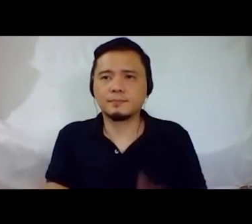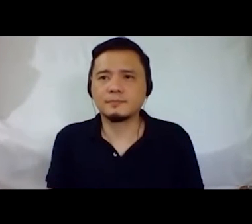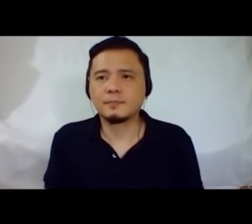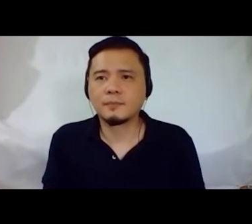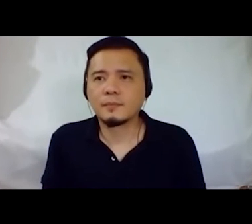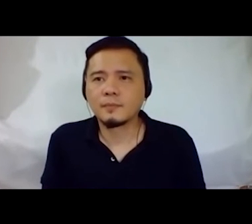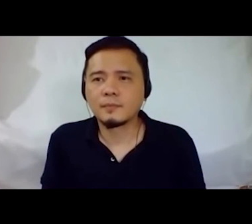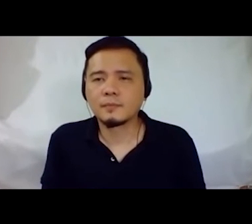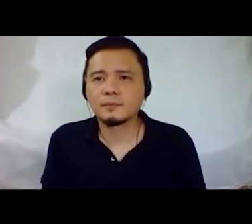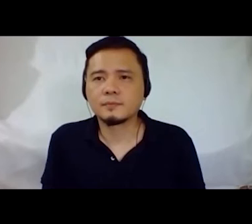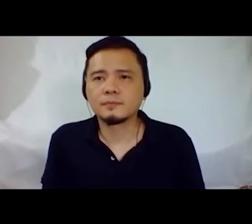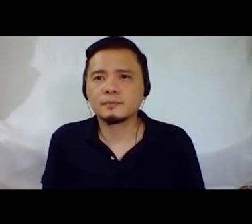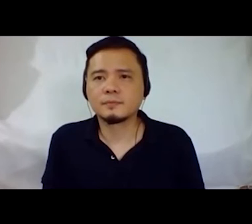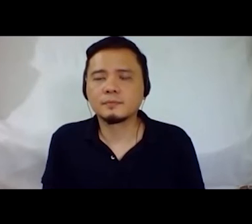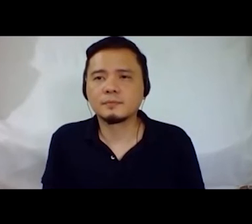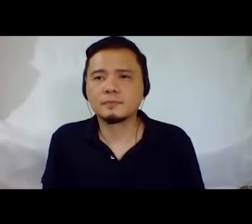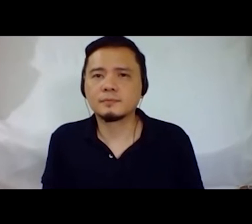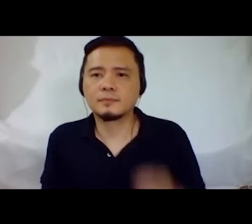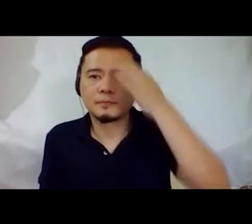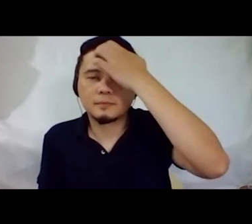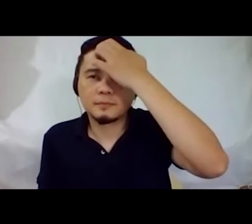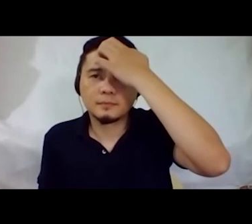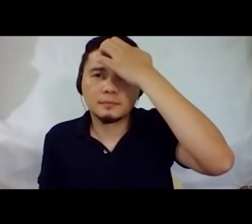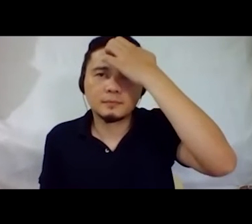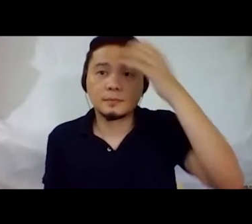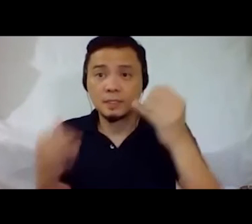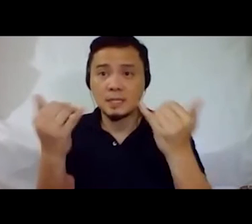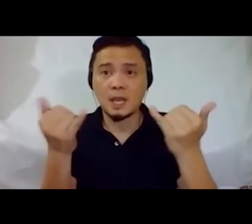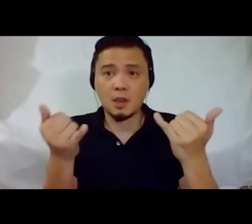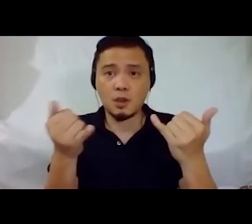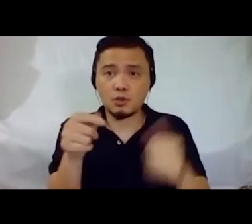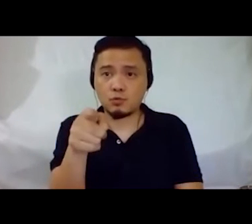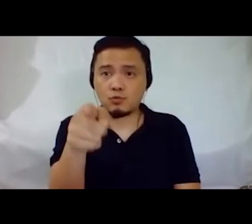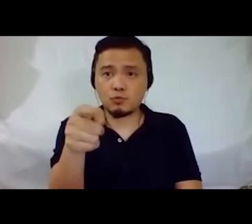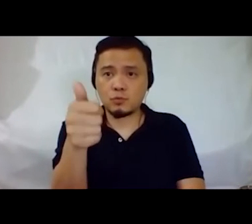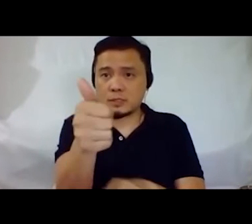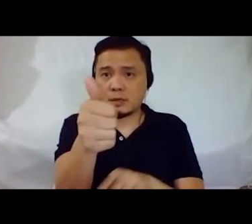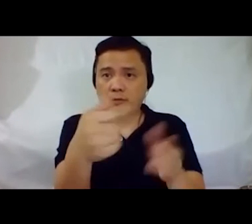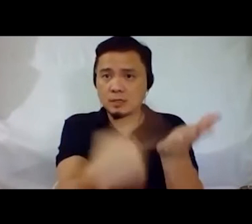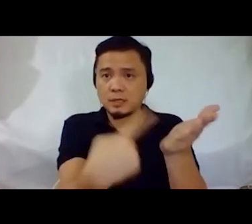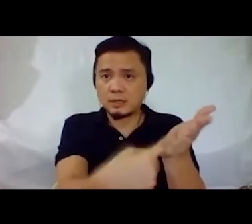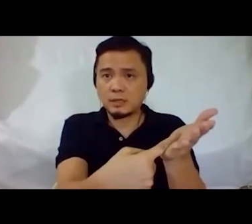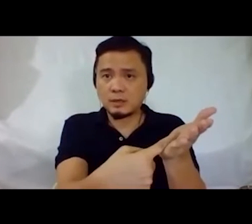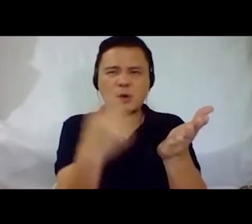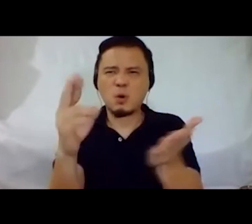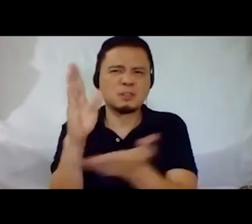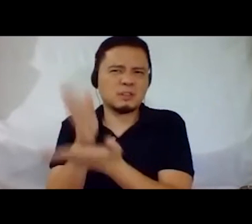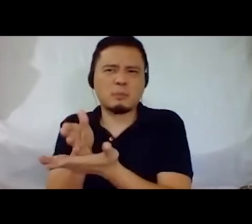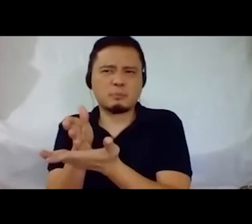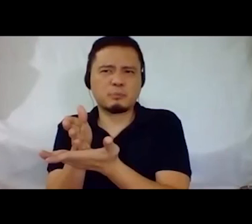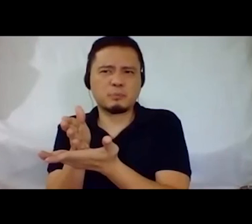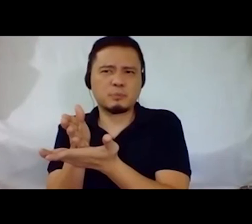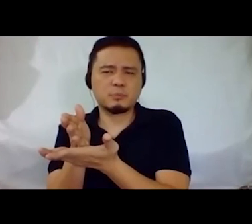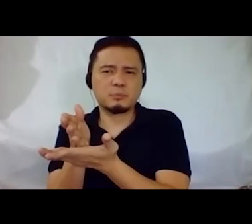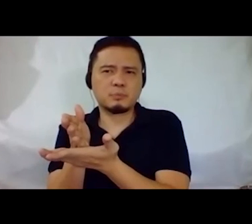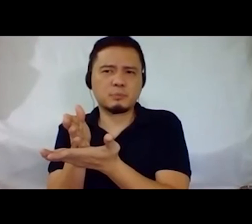So then it's up to you. So you want to continue discussing anything more yourselves? You want to stop a little earlier, or you